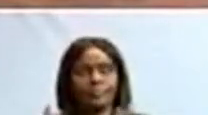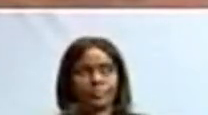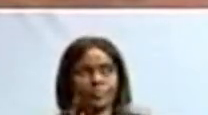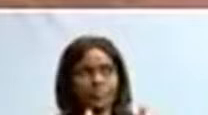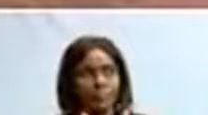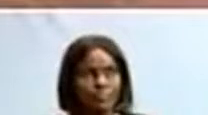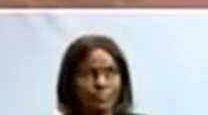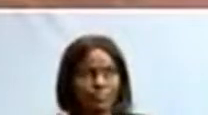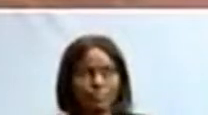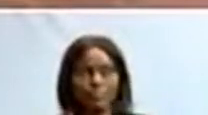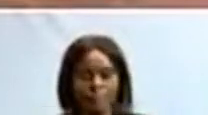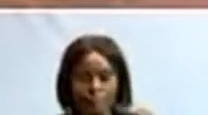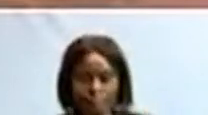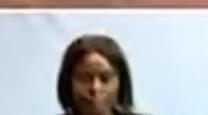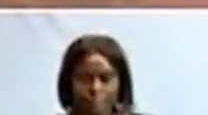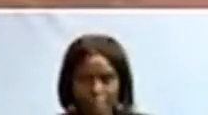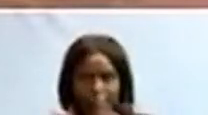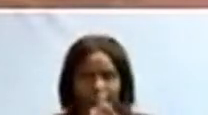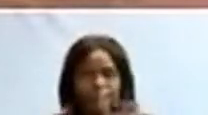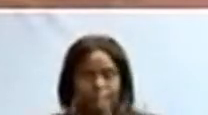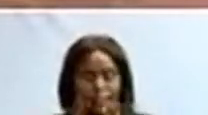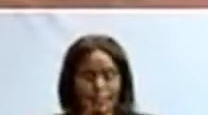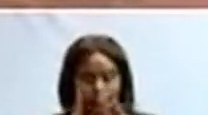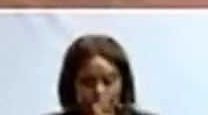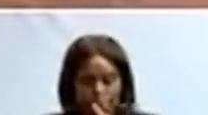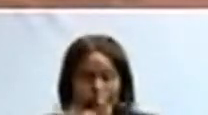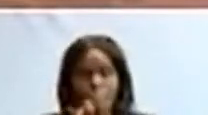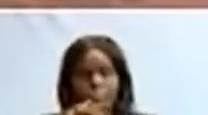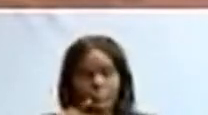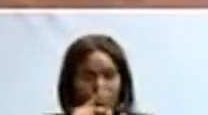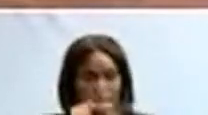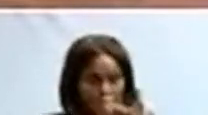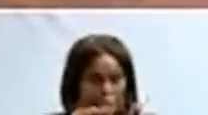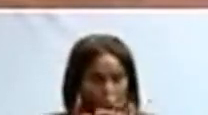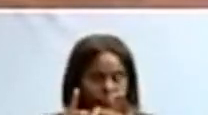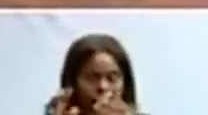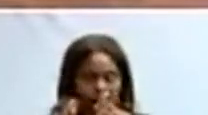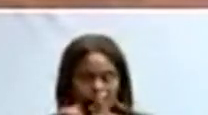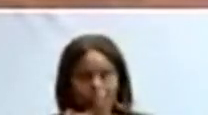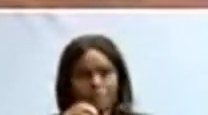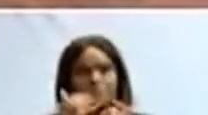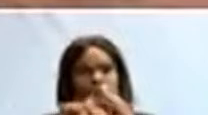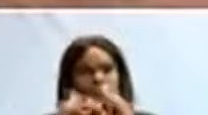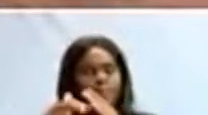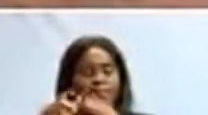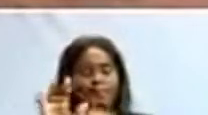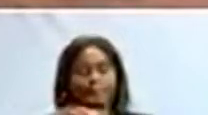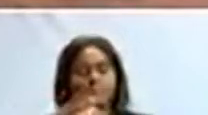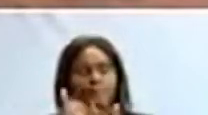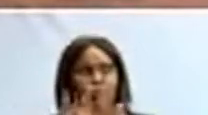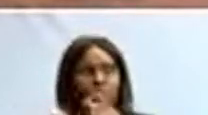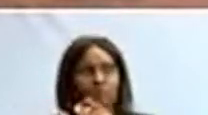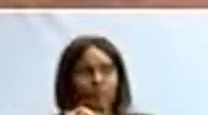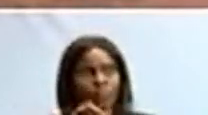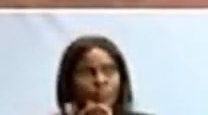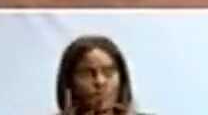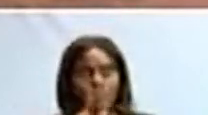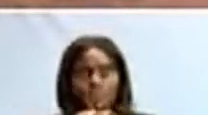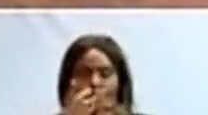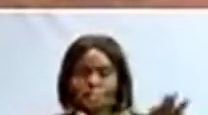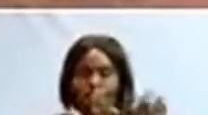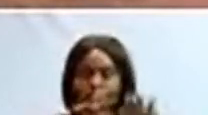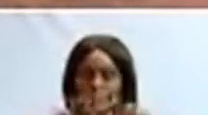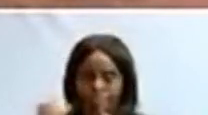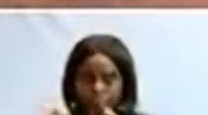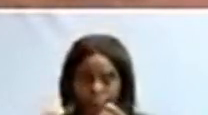Action taken. Management has since initiated the process of disposal of unserviceable